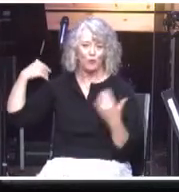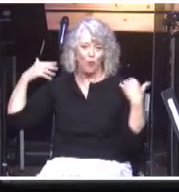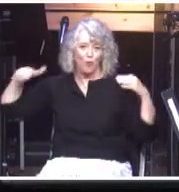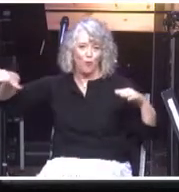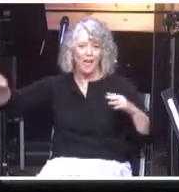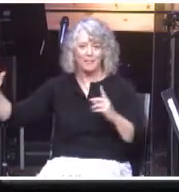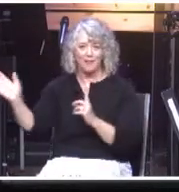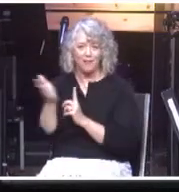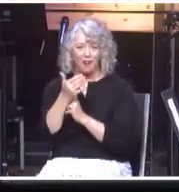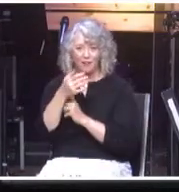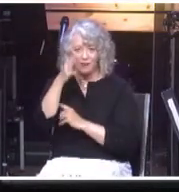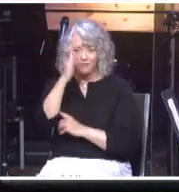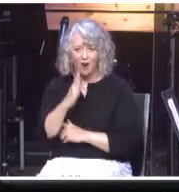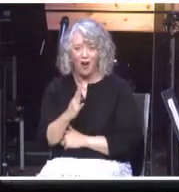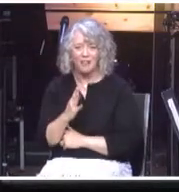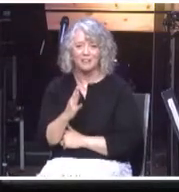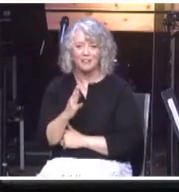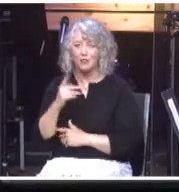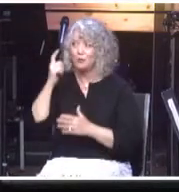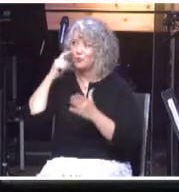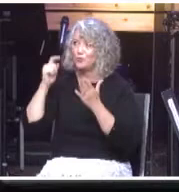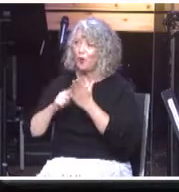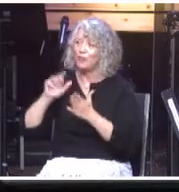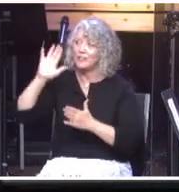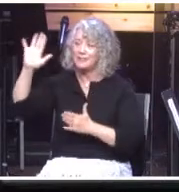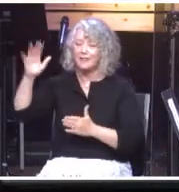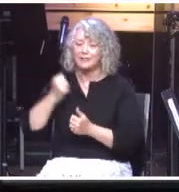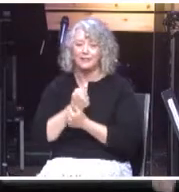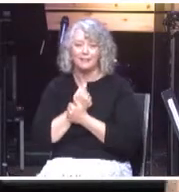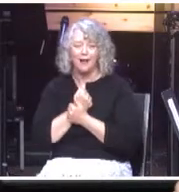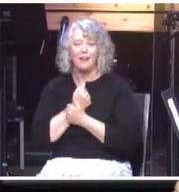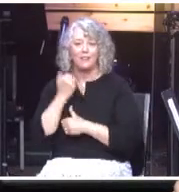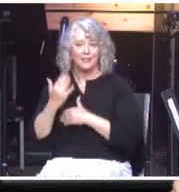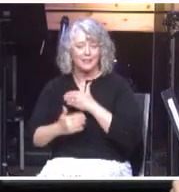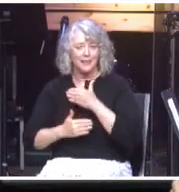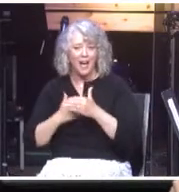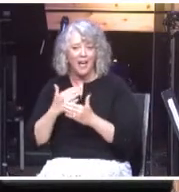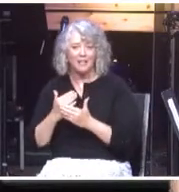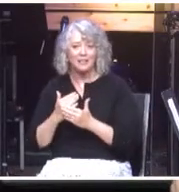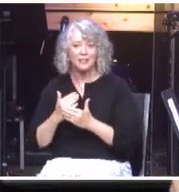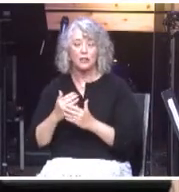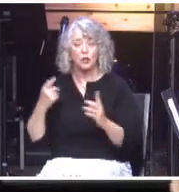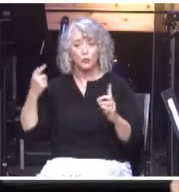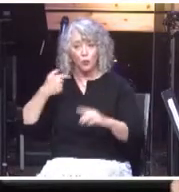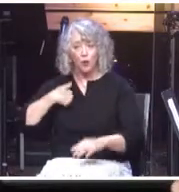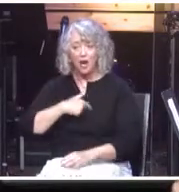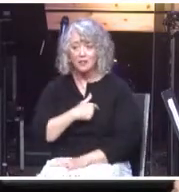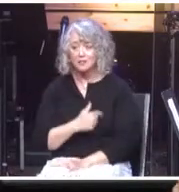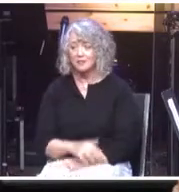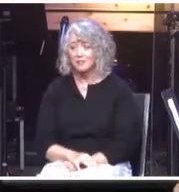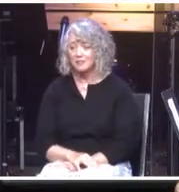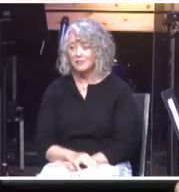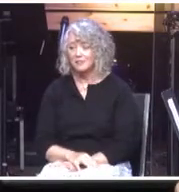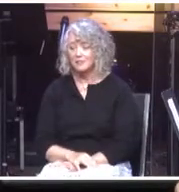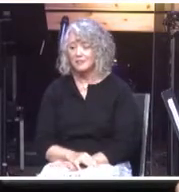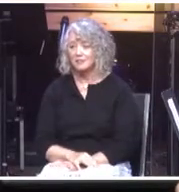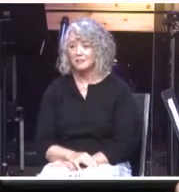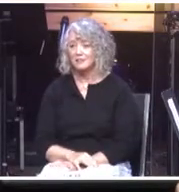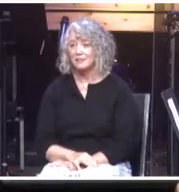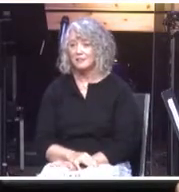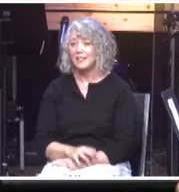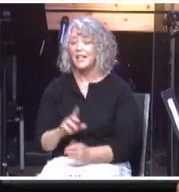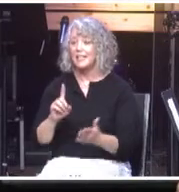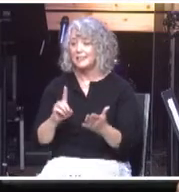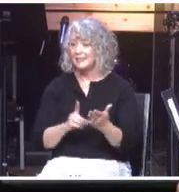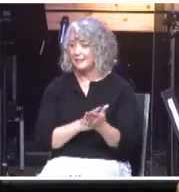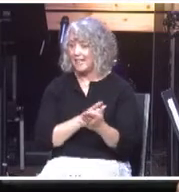is the recognition of His loving kindness toward us. And in this psalm, David, under